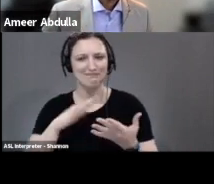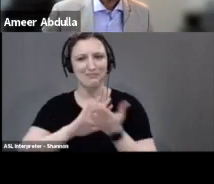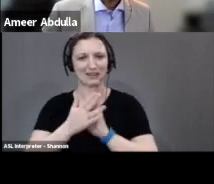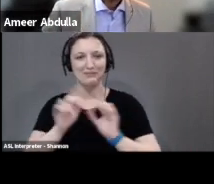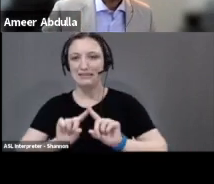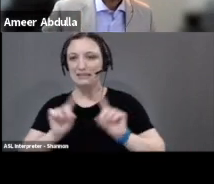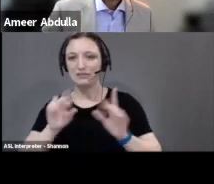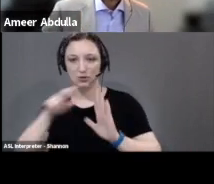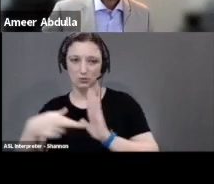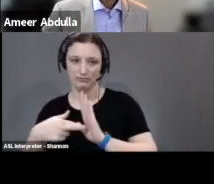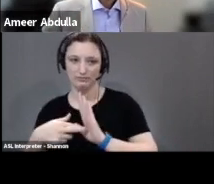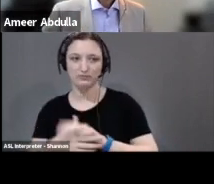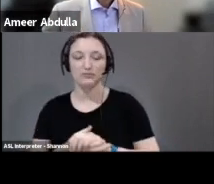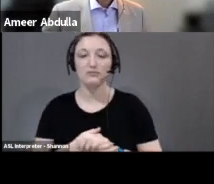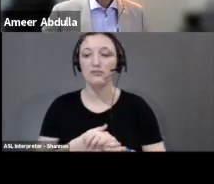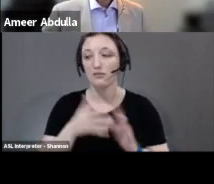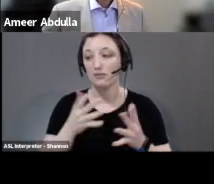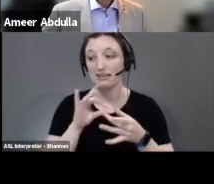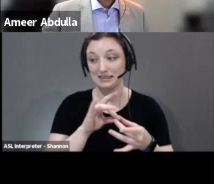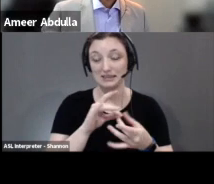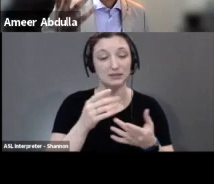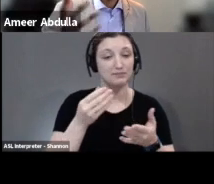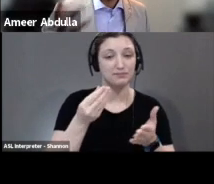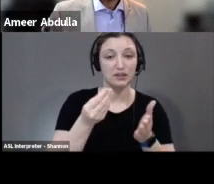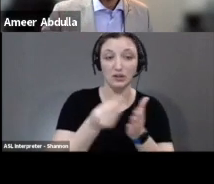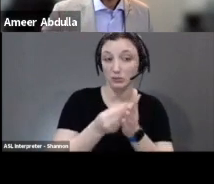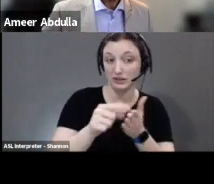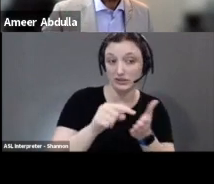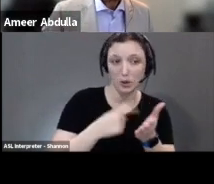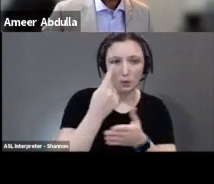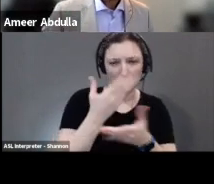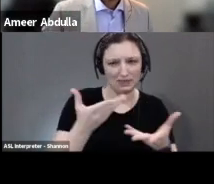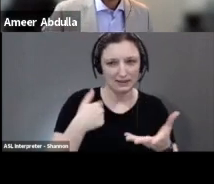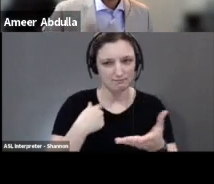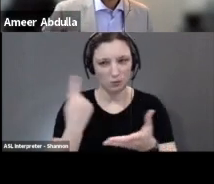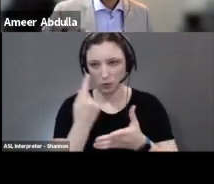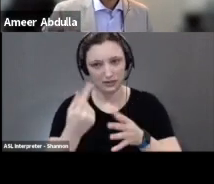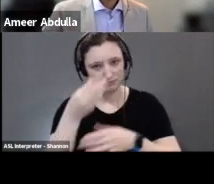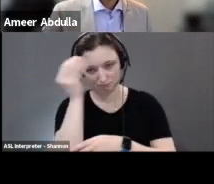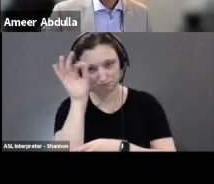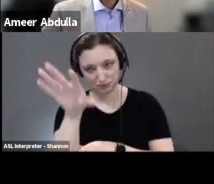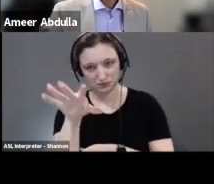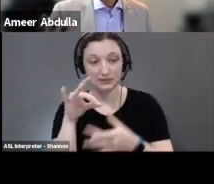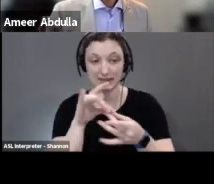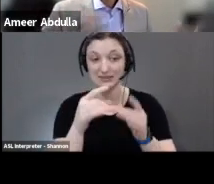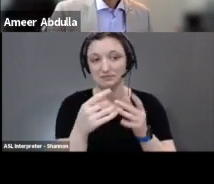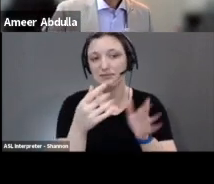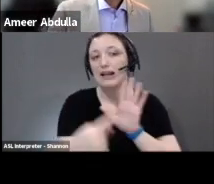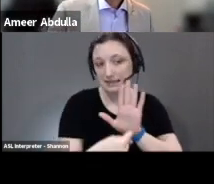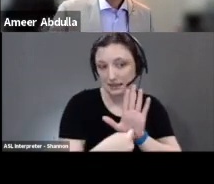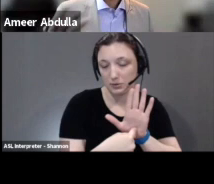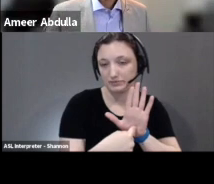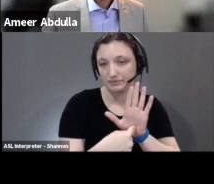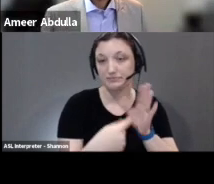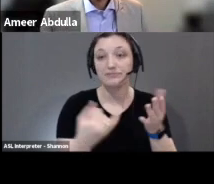compensation. One thing I always articulate just as an example, in addition to the ones I've given, is if I'm an